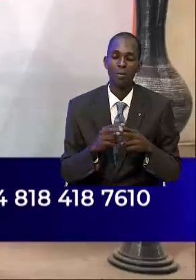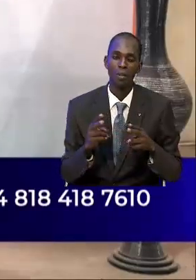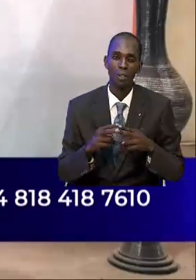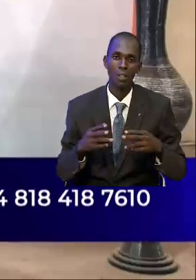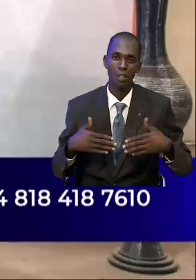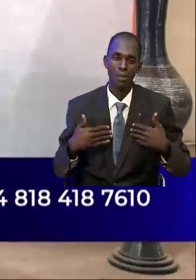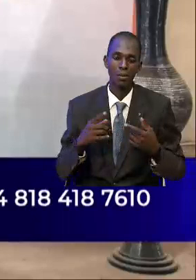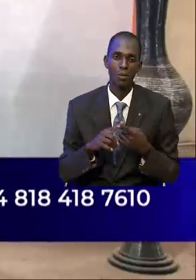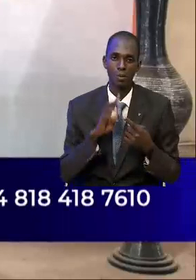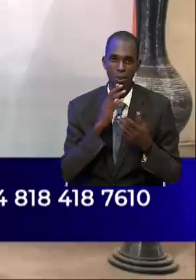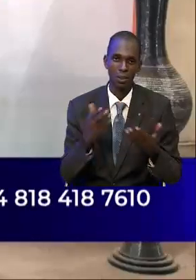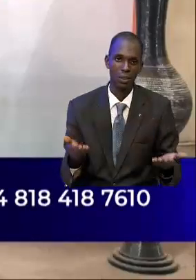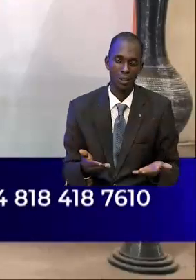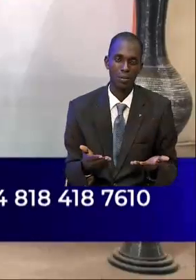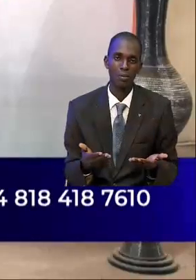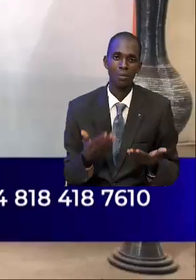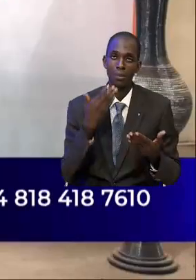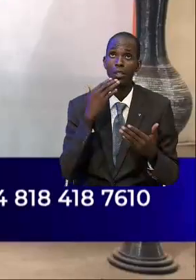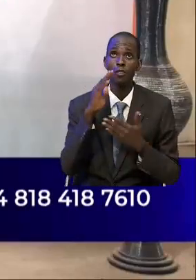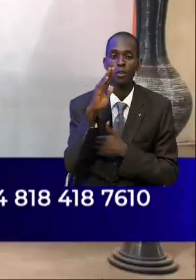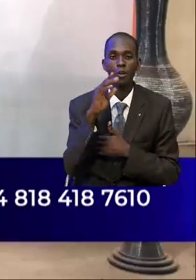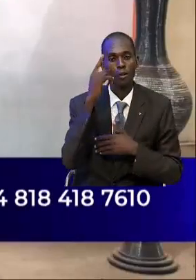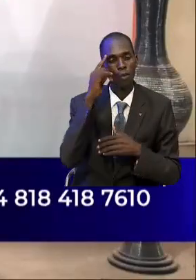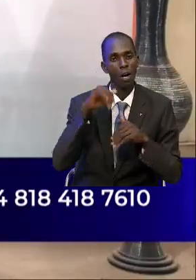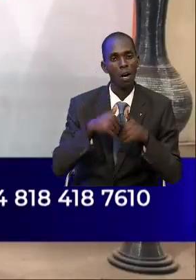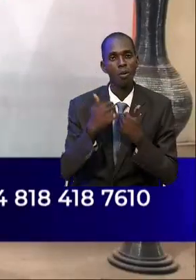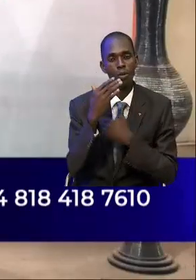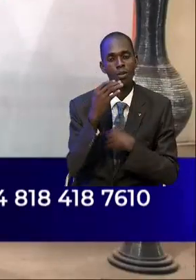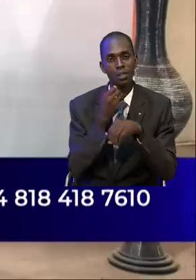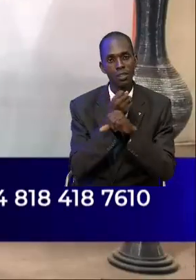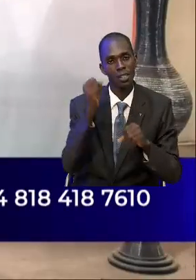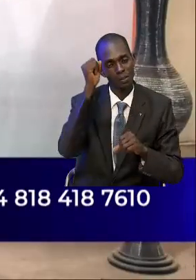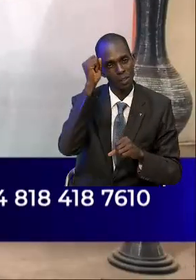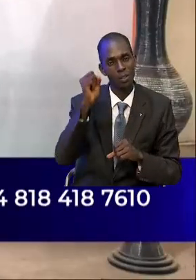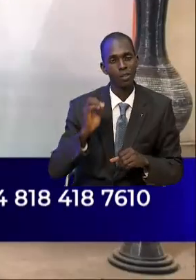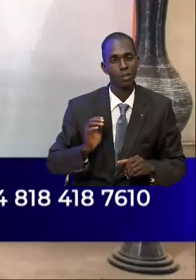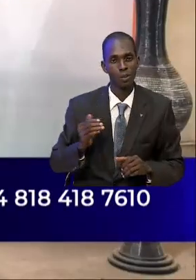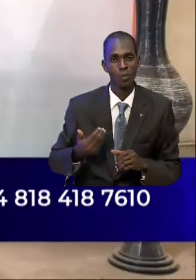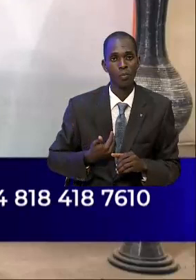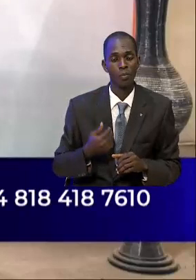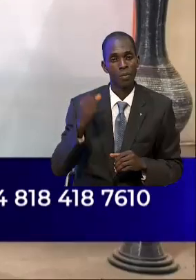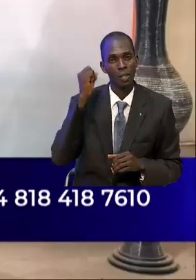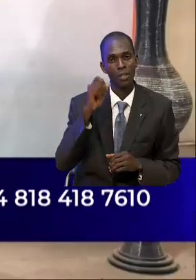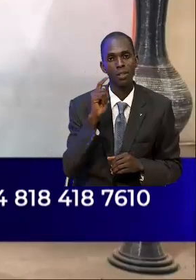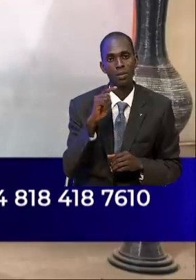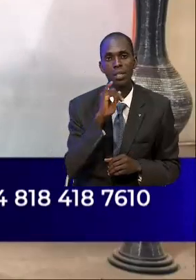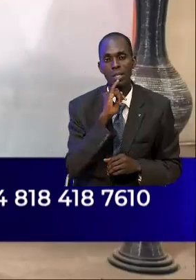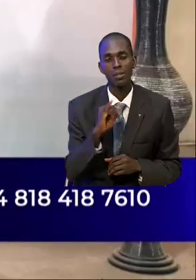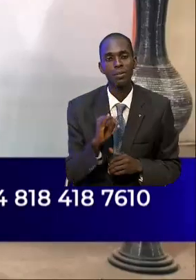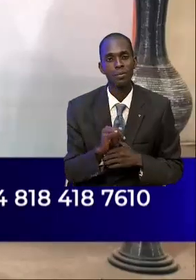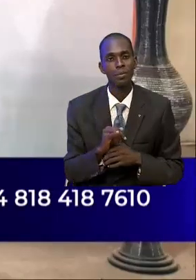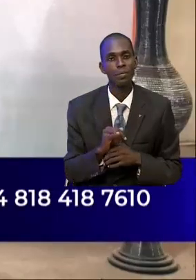So I'm very glad to be in your midst. Firstly, I thank God for how he saved my